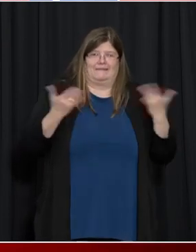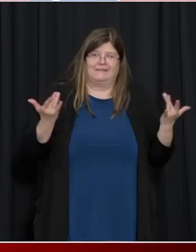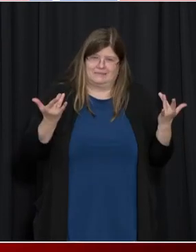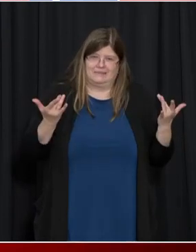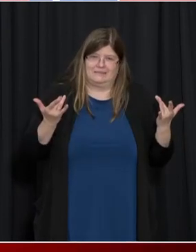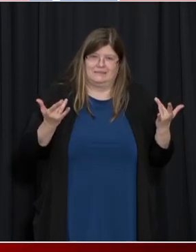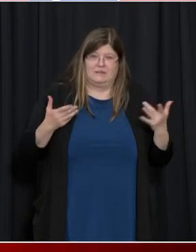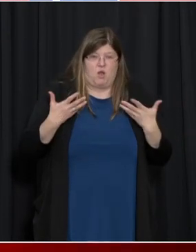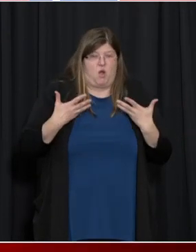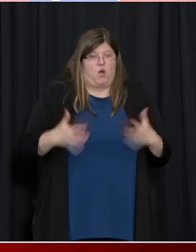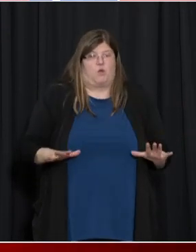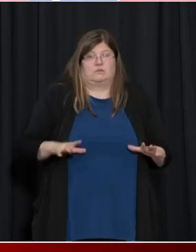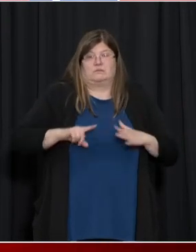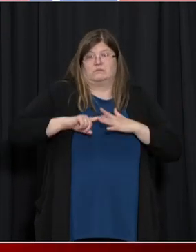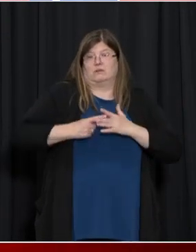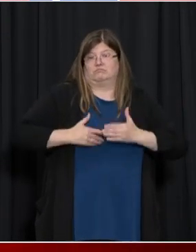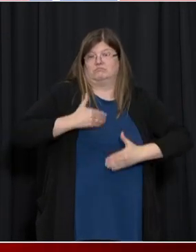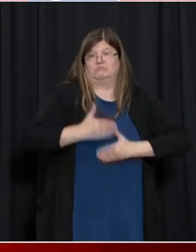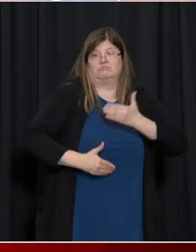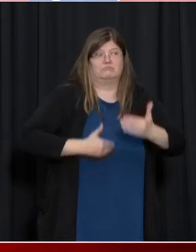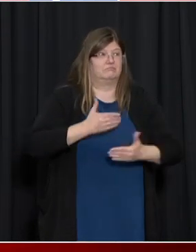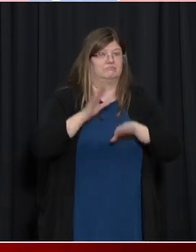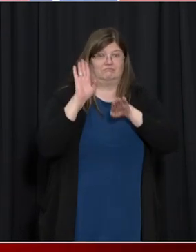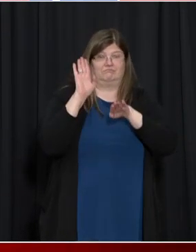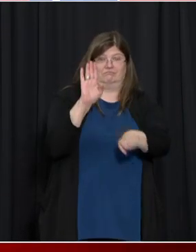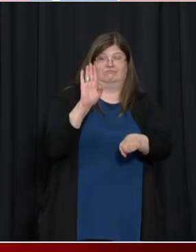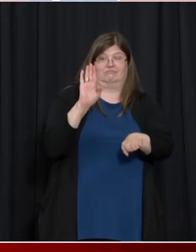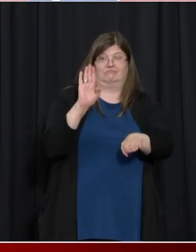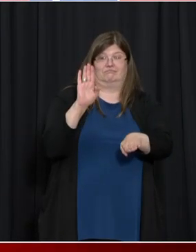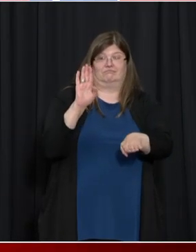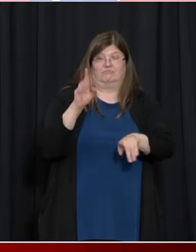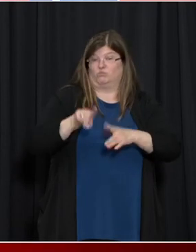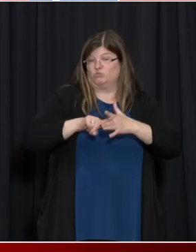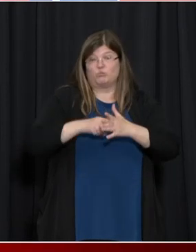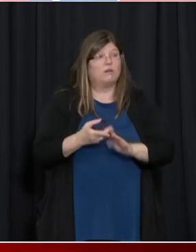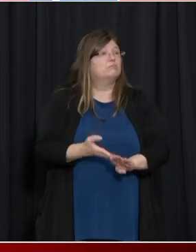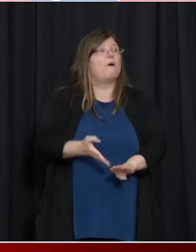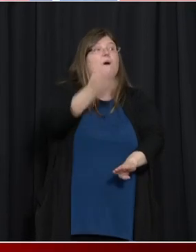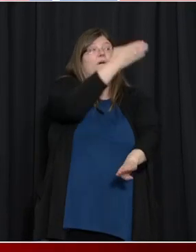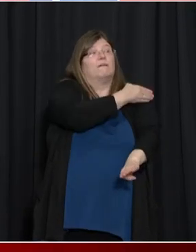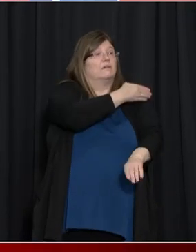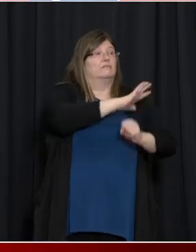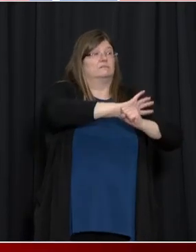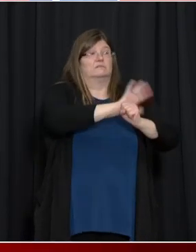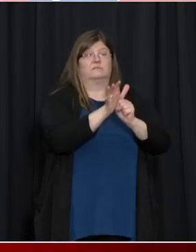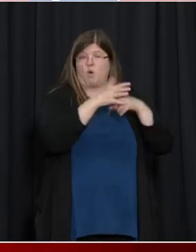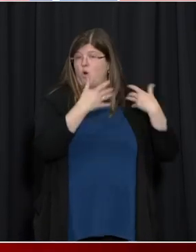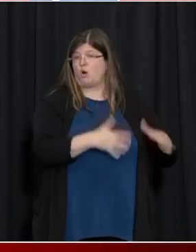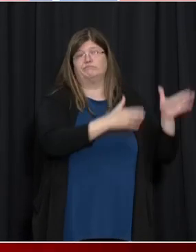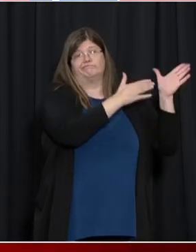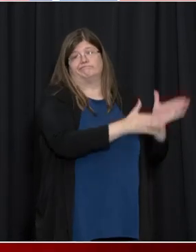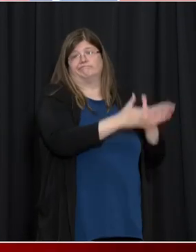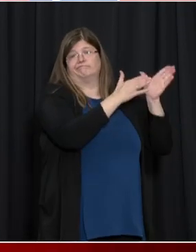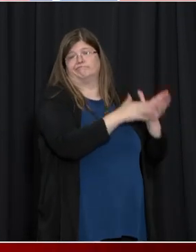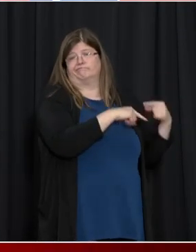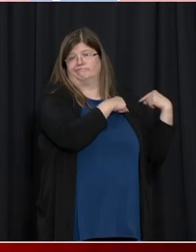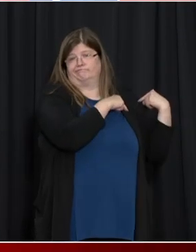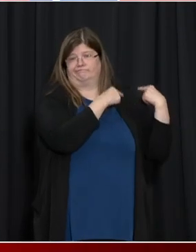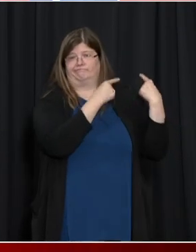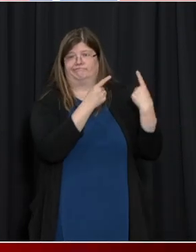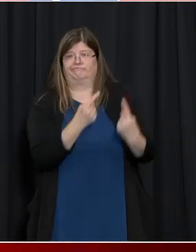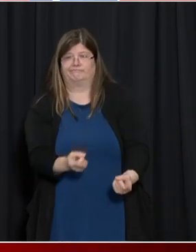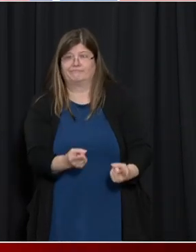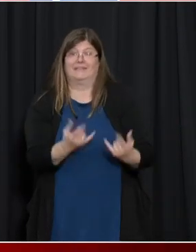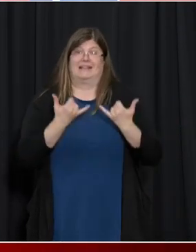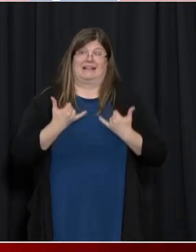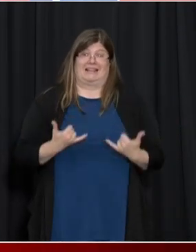do. We started it before the pandemic, and we'll just have to check in with where all of that is